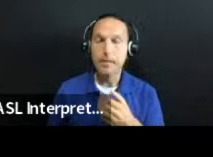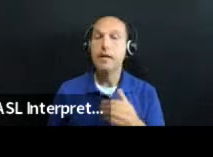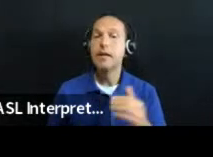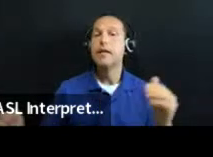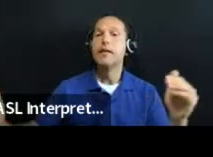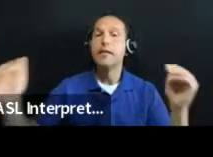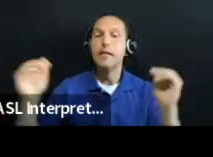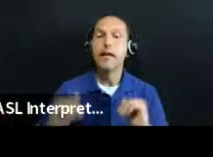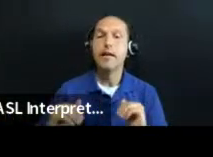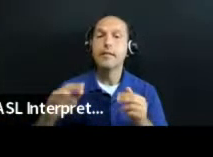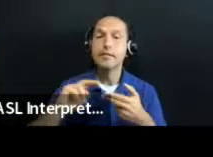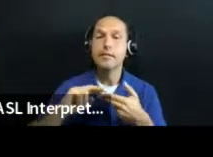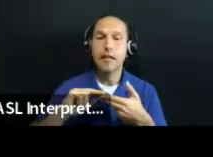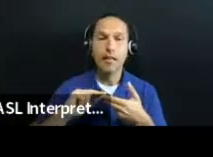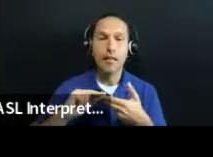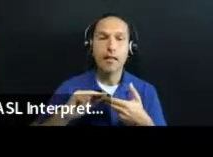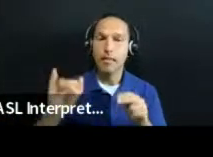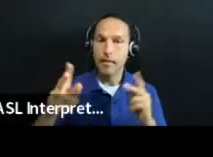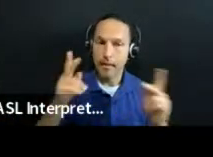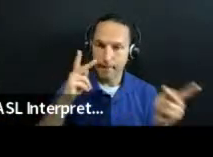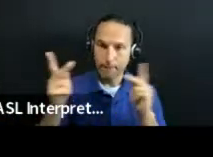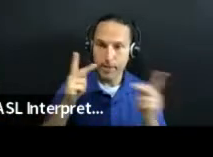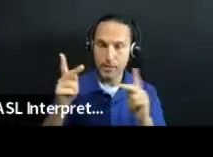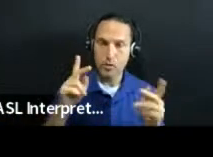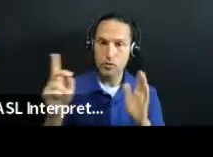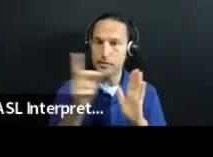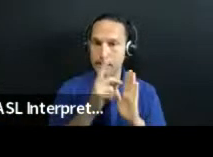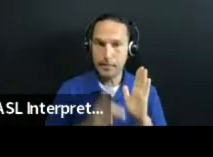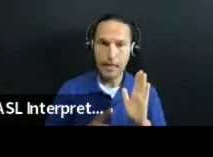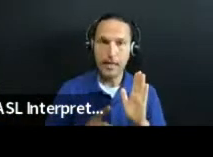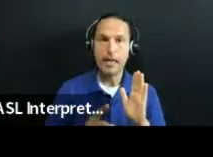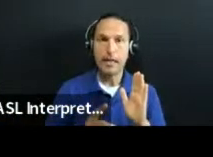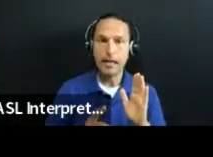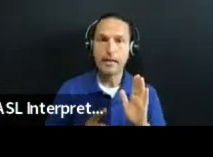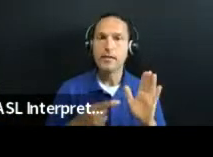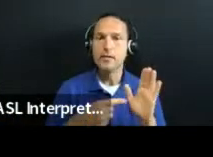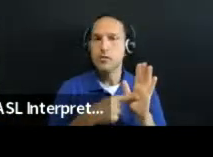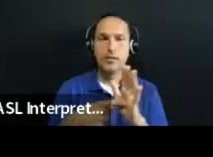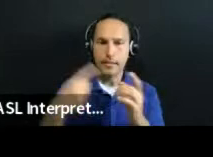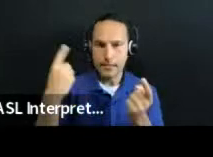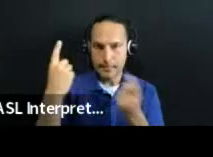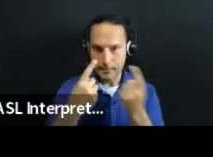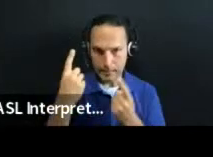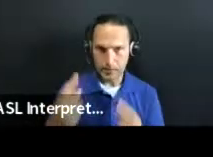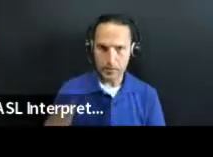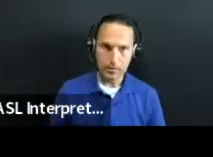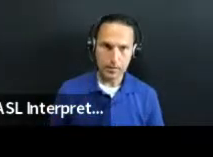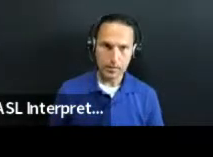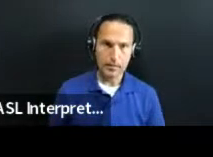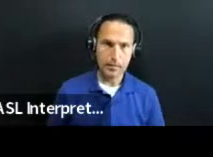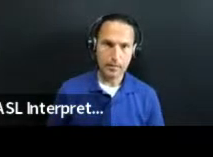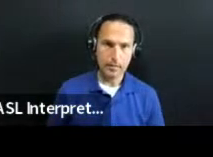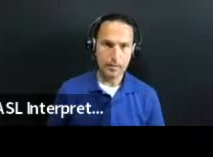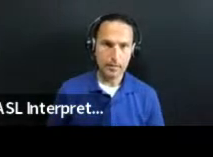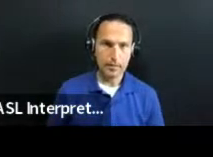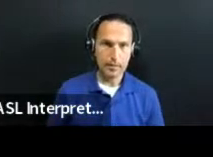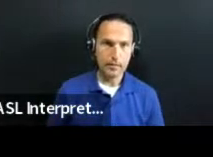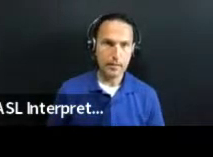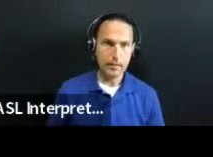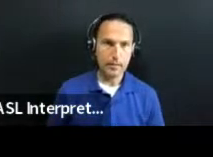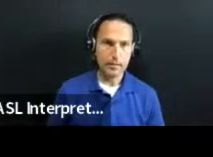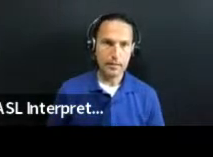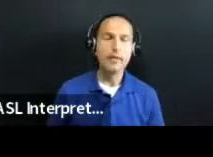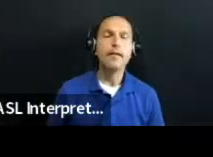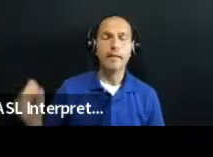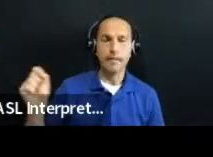Next slide, visual design. So here are some considerations for that. Is there an image here?